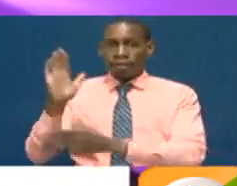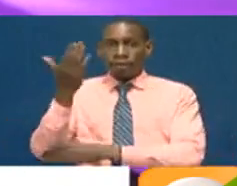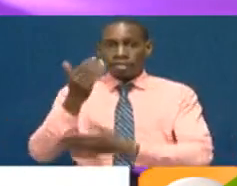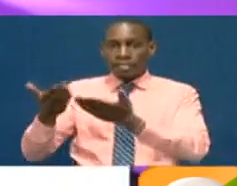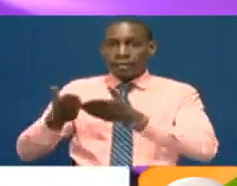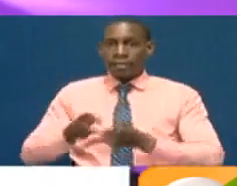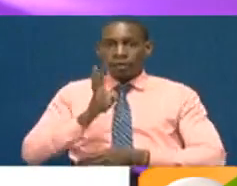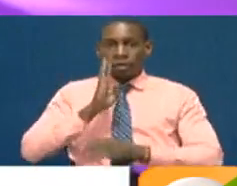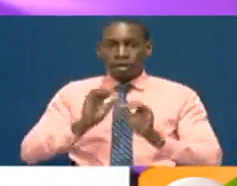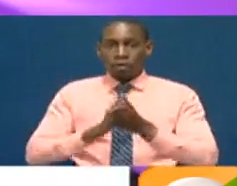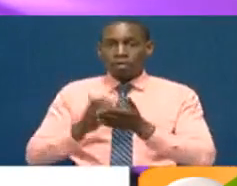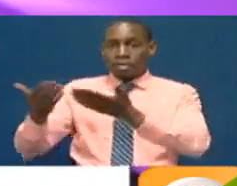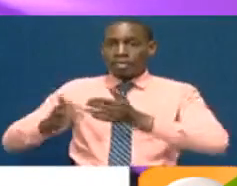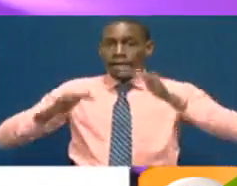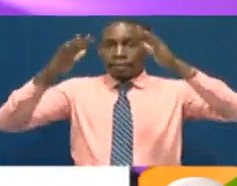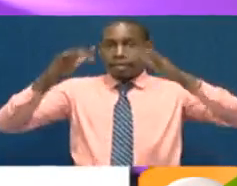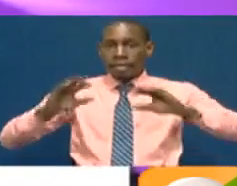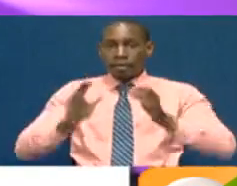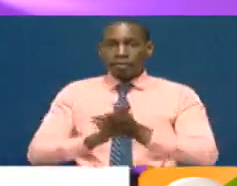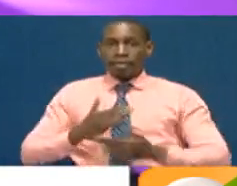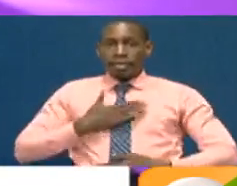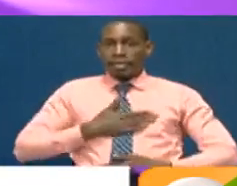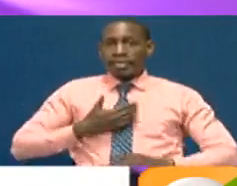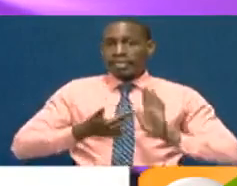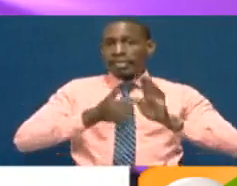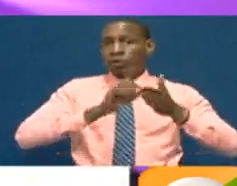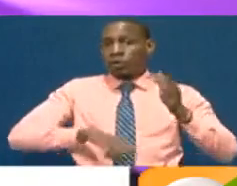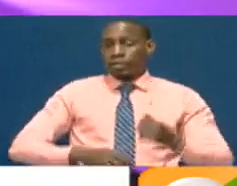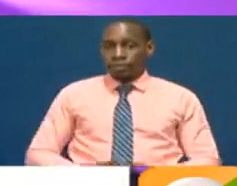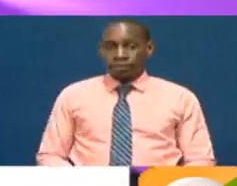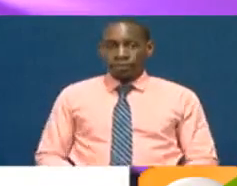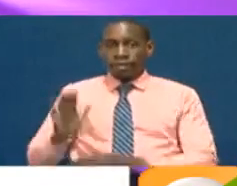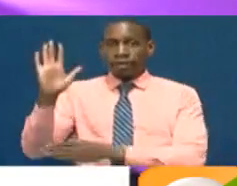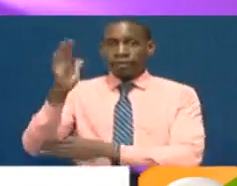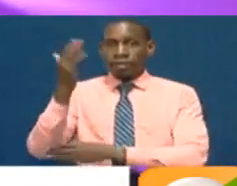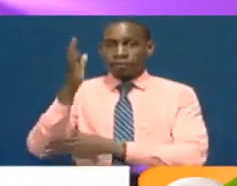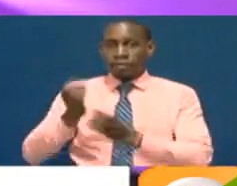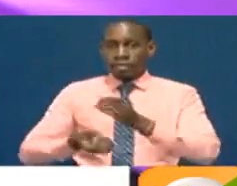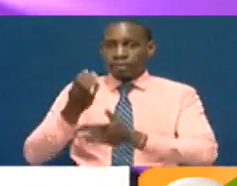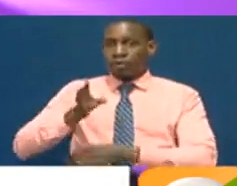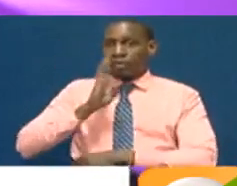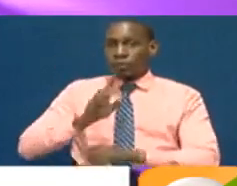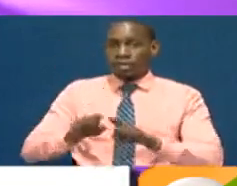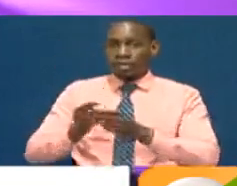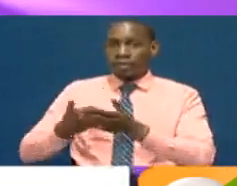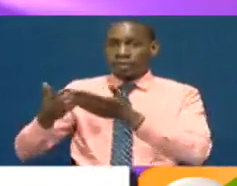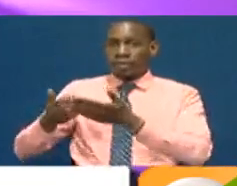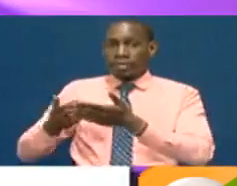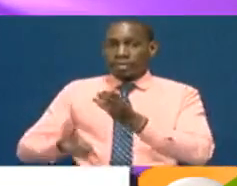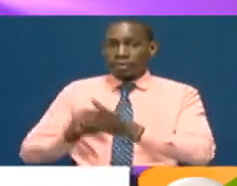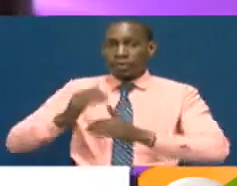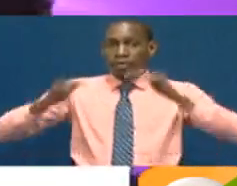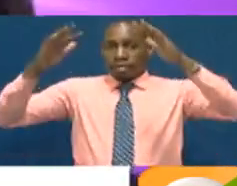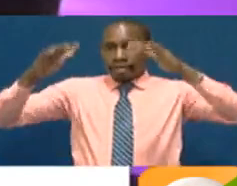maji, hazileti mvua. Science inasema nini? Misitu huleta maji, huleta mvua.